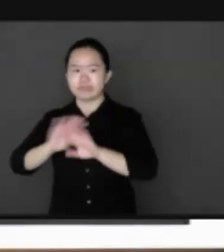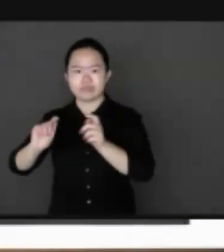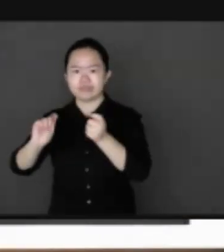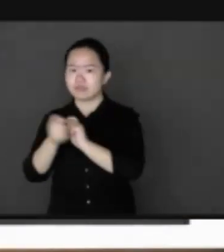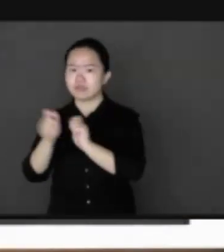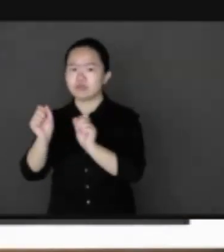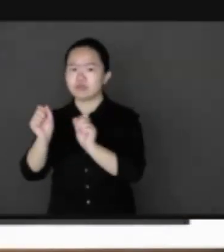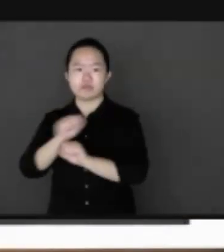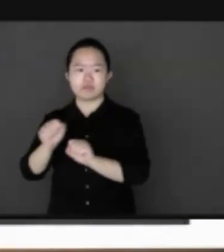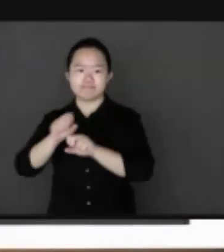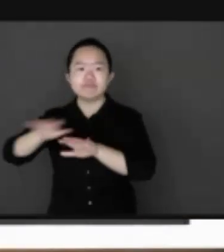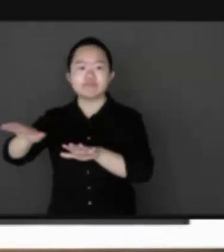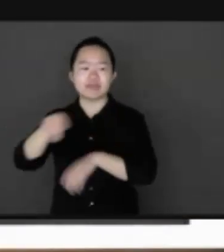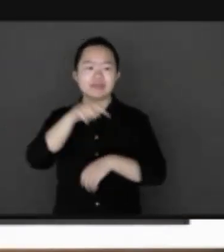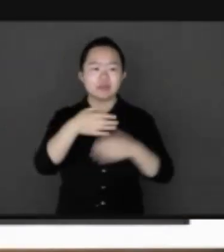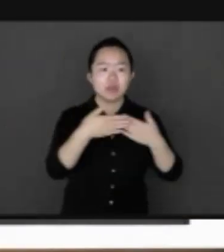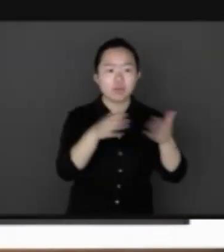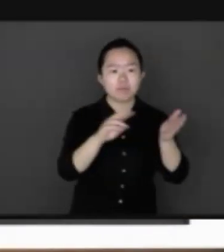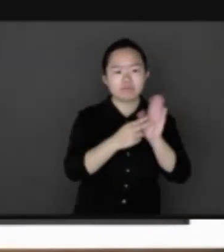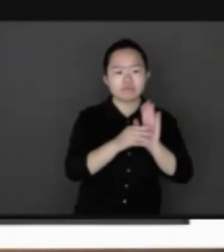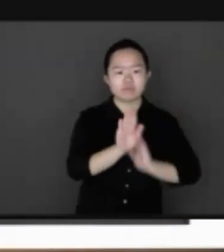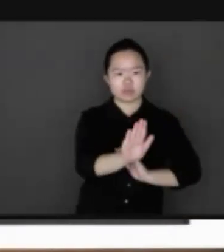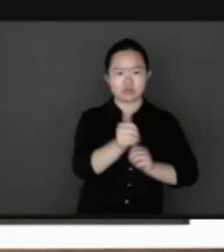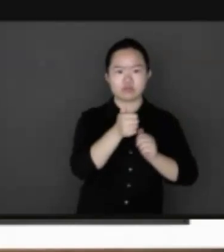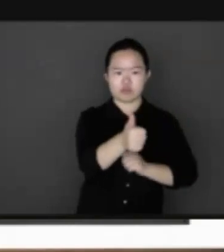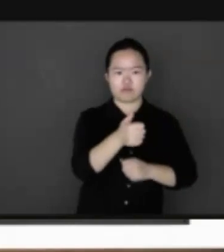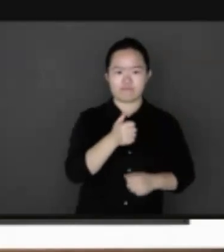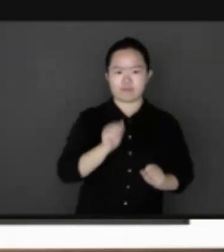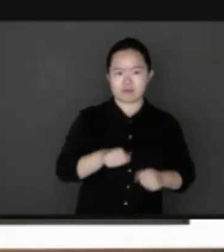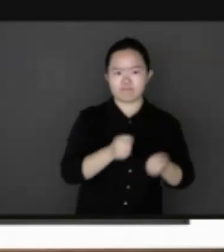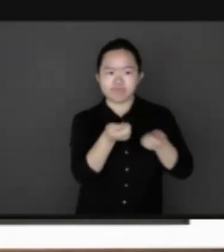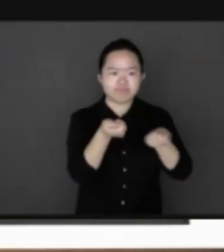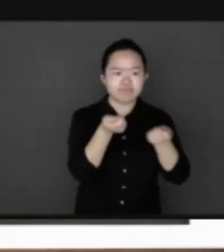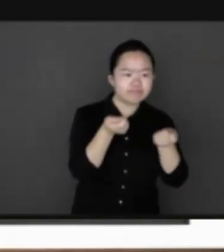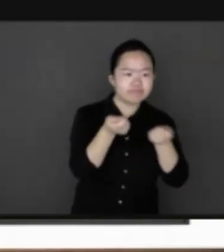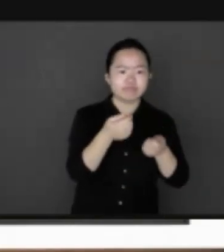open captions, but there are also, of course, maybe also good reasons to have open captions.